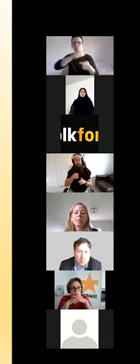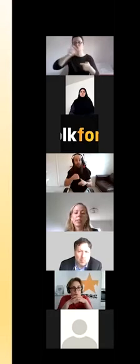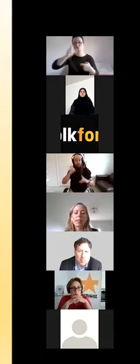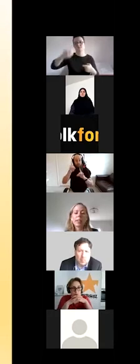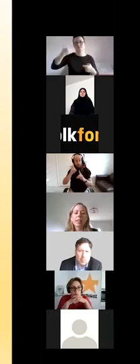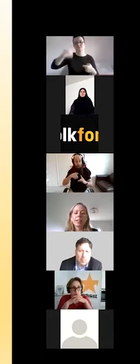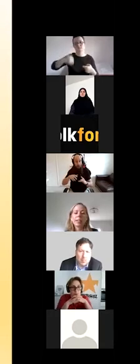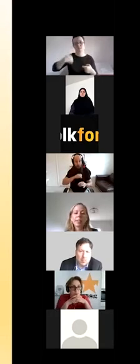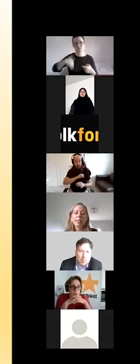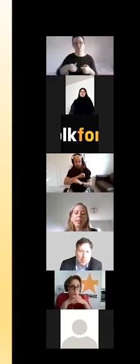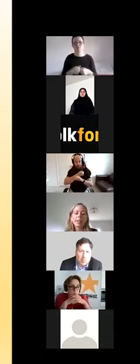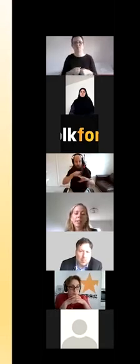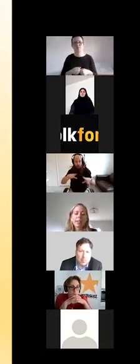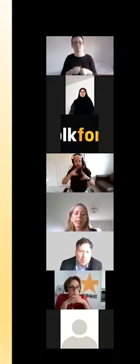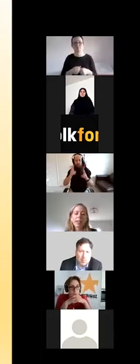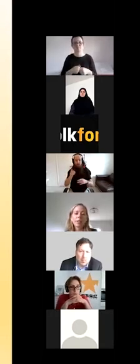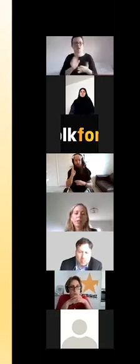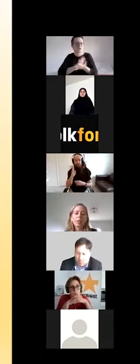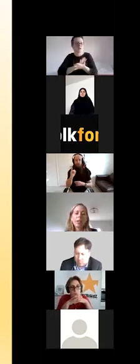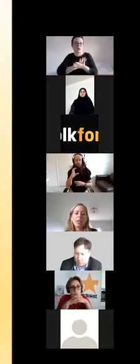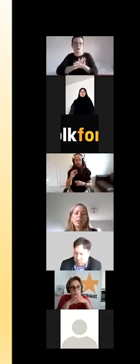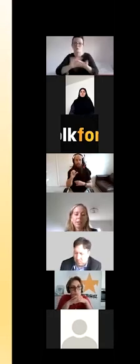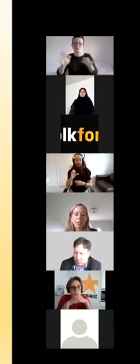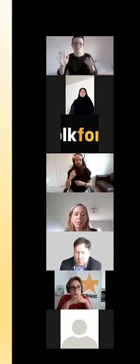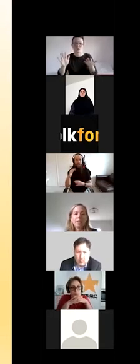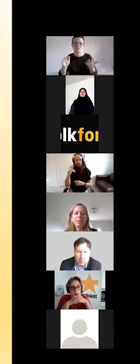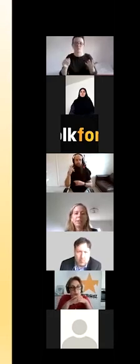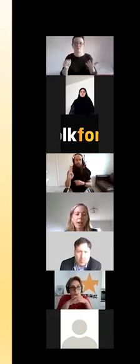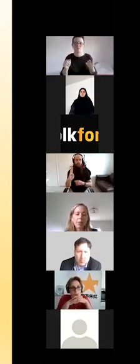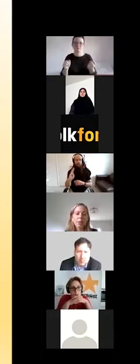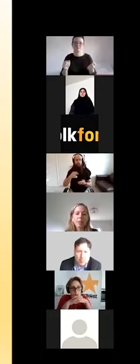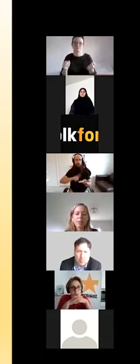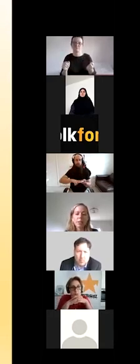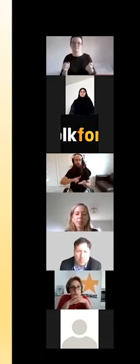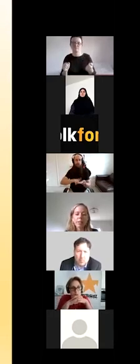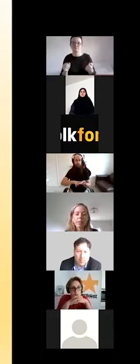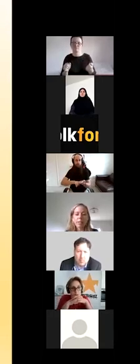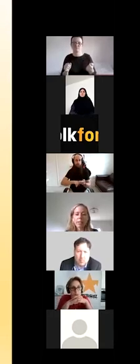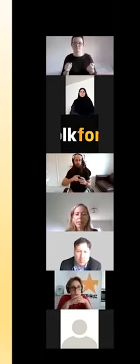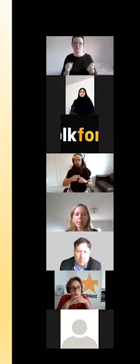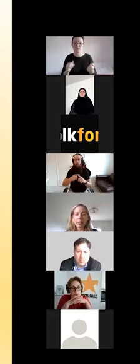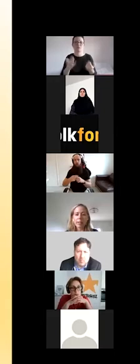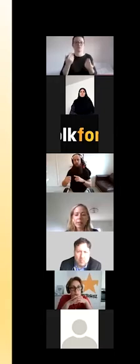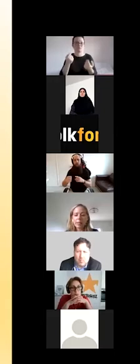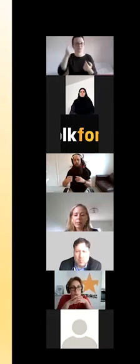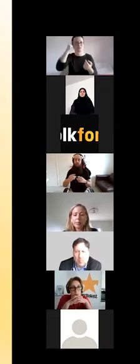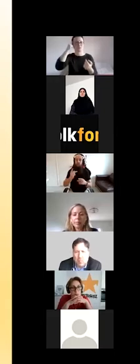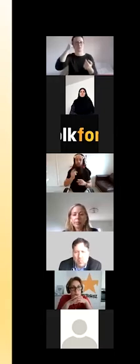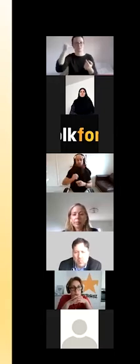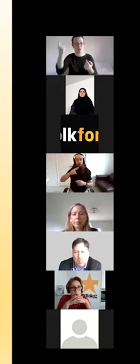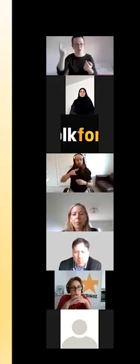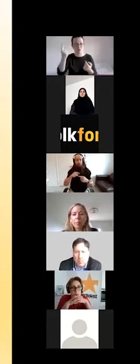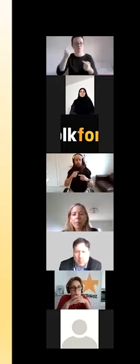with disaggregated data on gender and types of disabilities, etc.